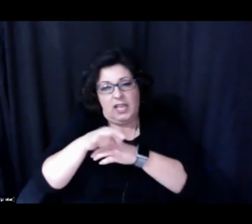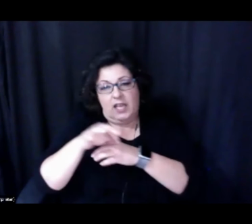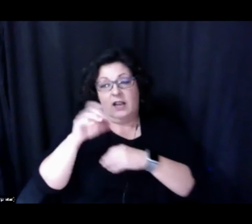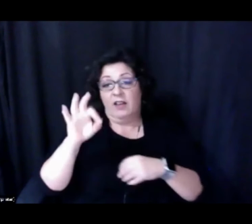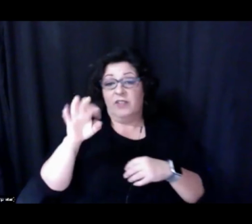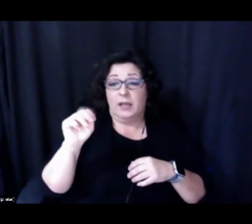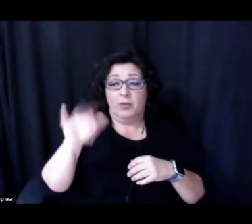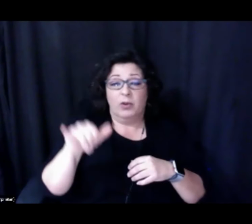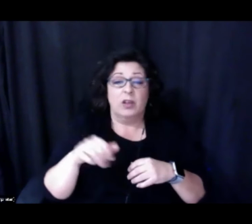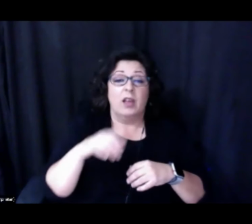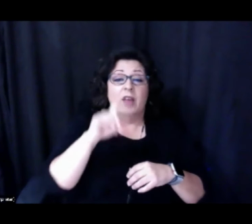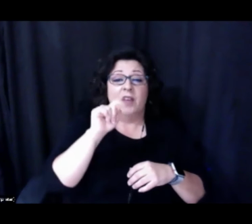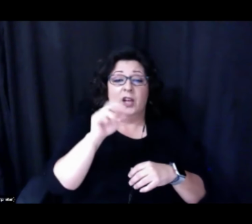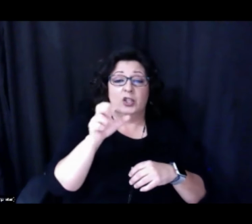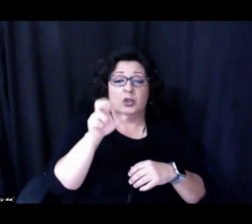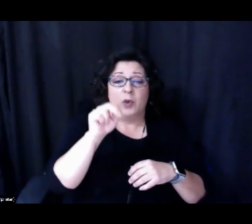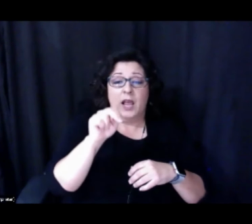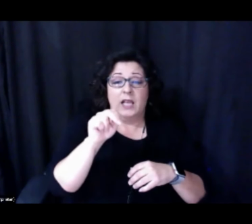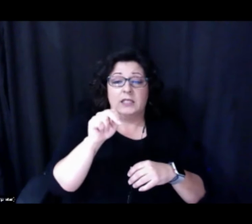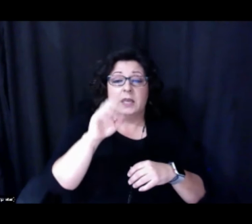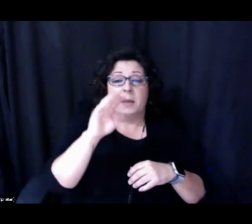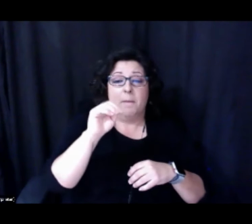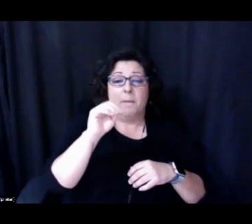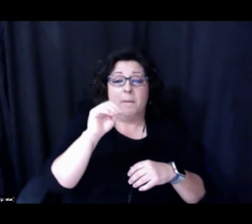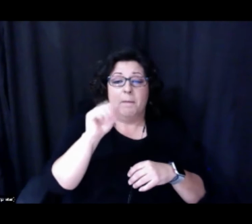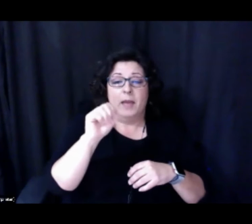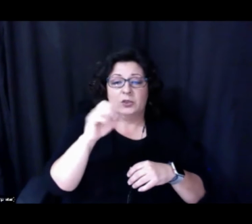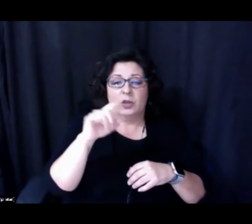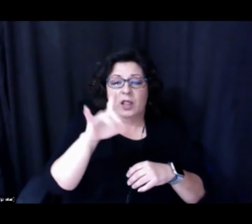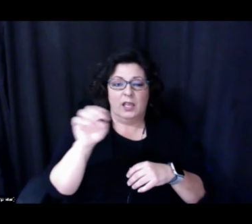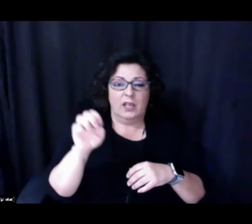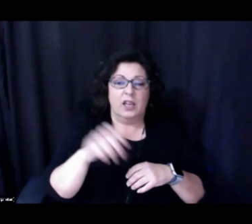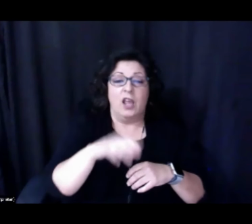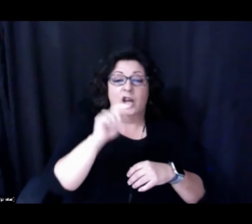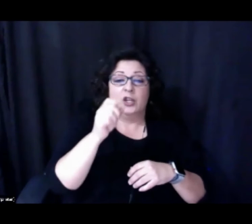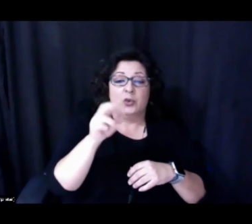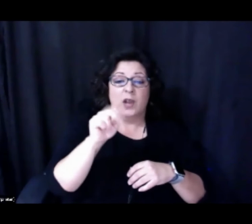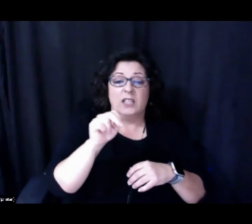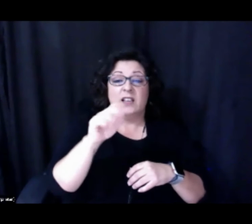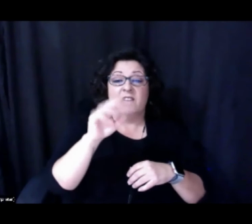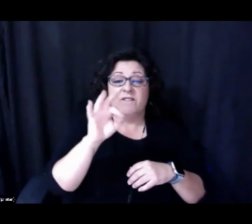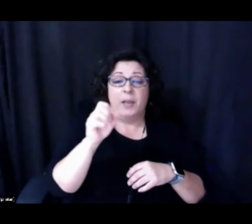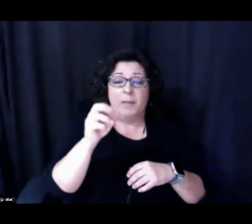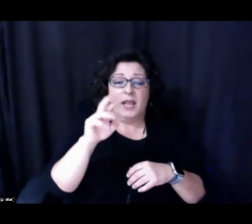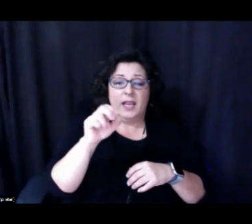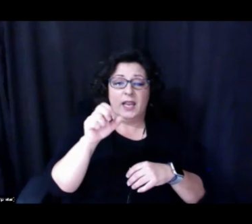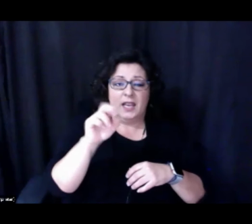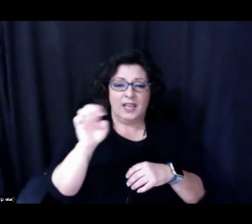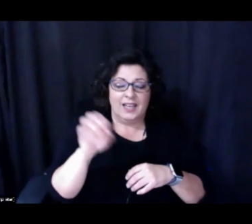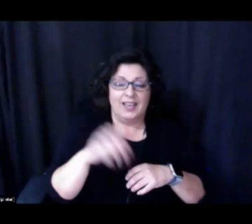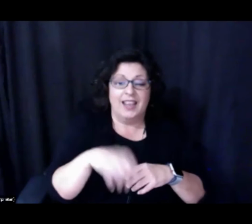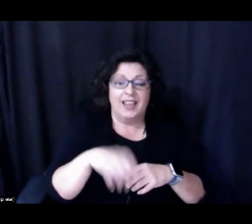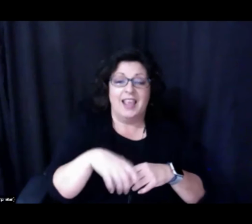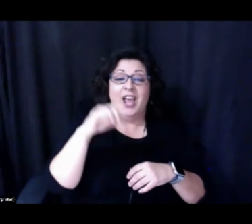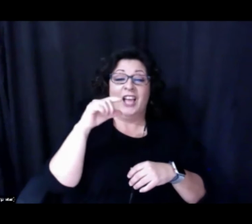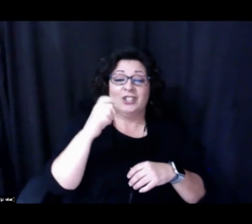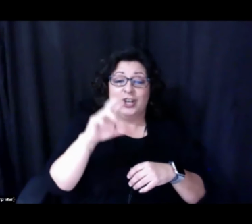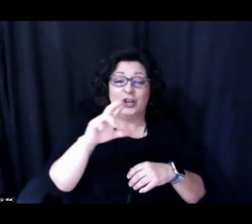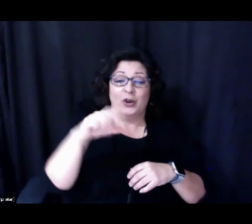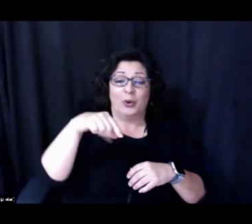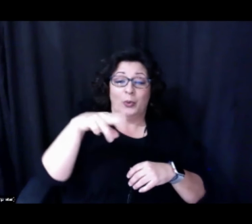screen transmasculine, transfeminine, genderqueer, gender fluid, agender, and